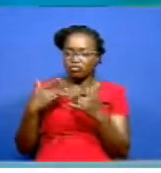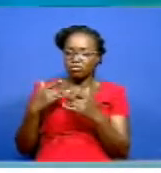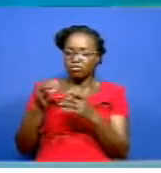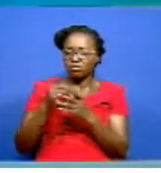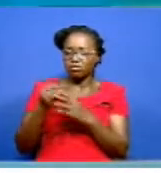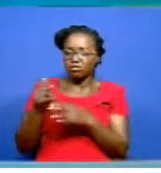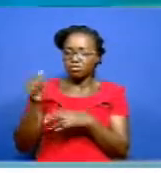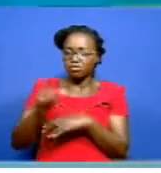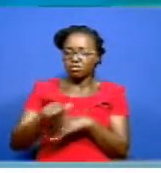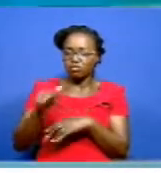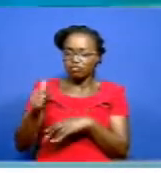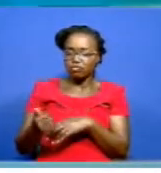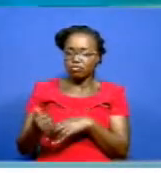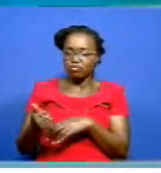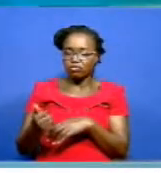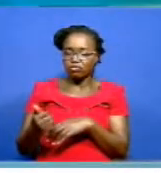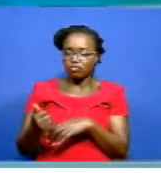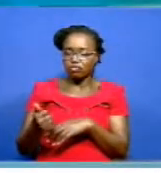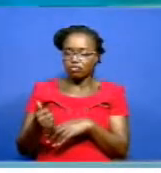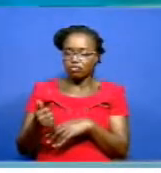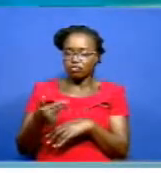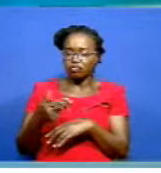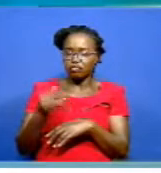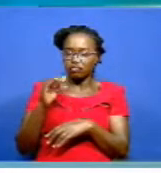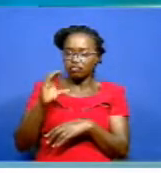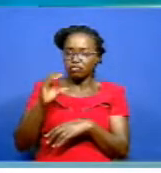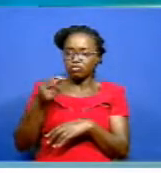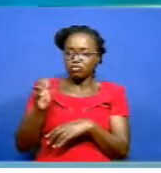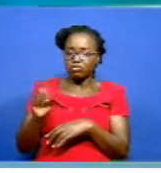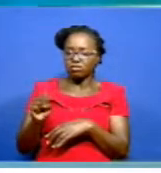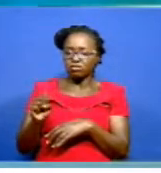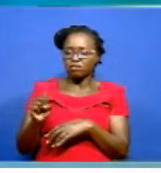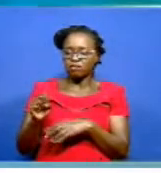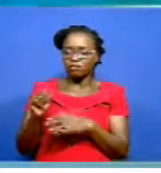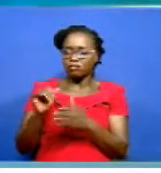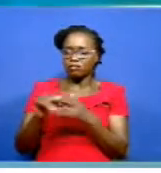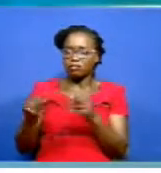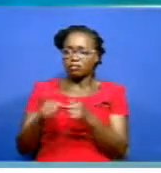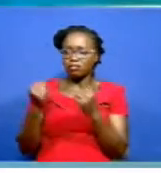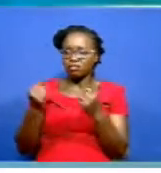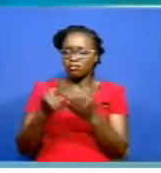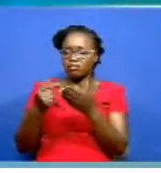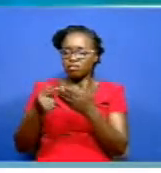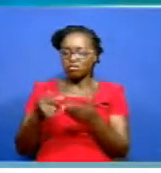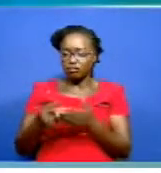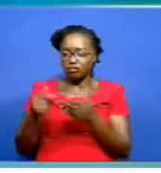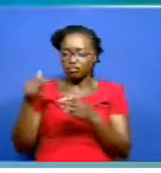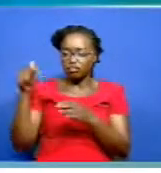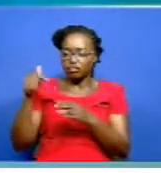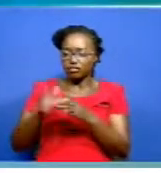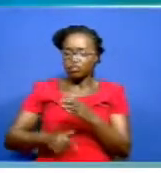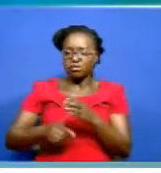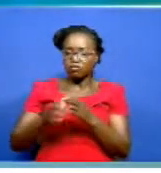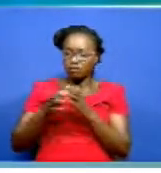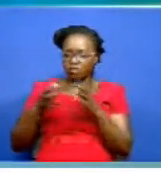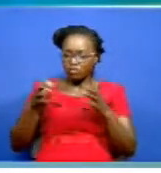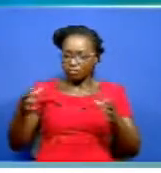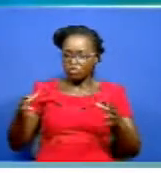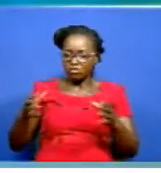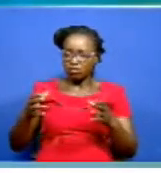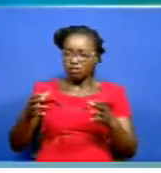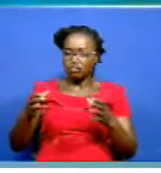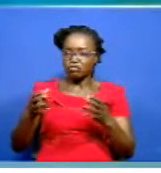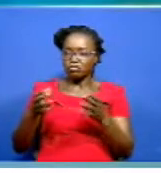any hitches that may come across along the way, and then we discuss it in the larger task force and sort of